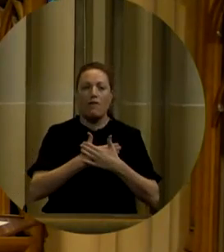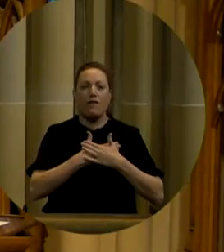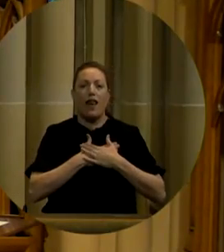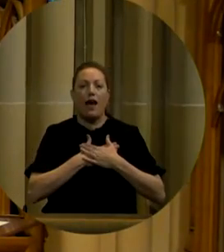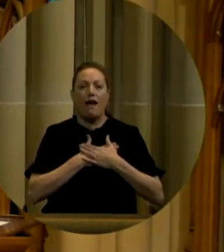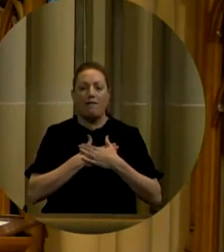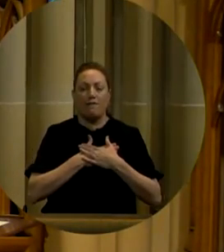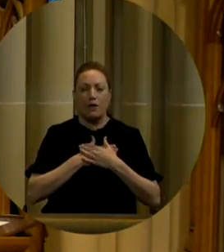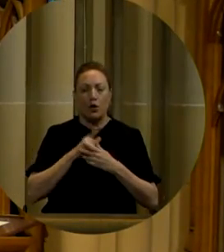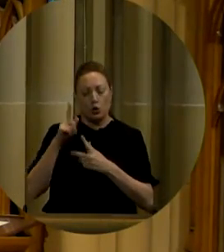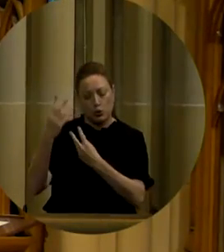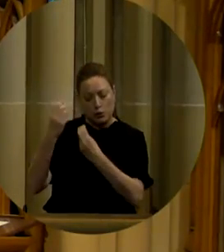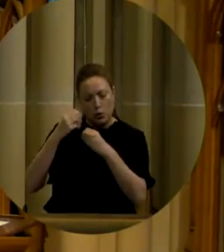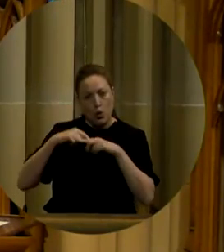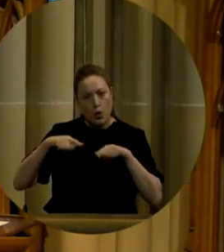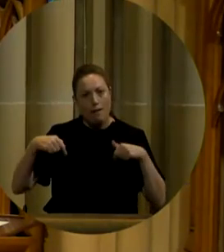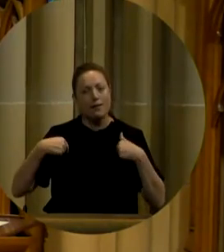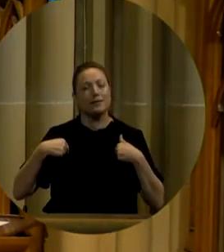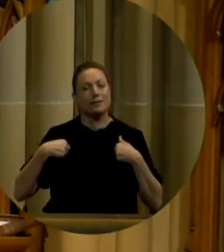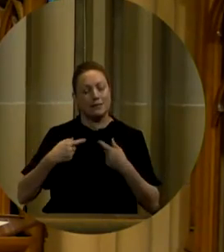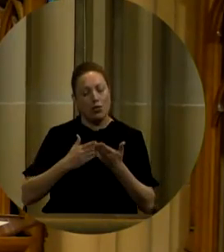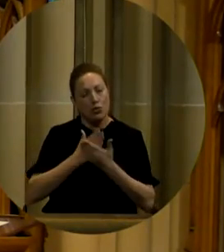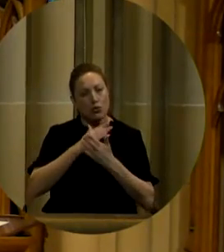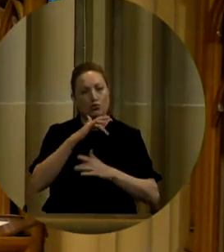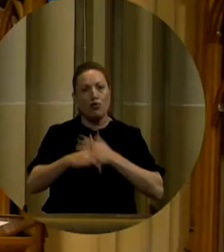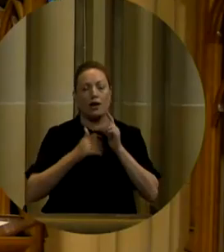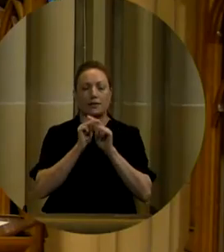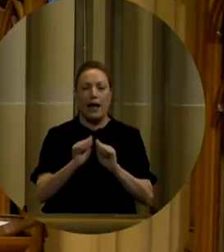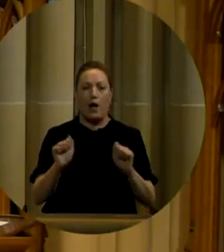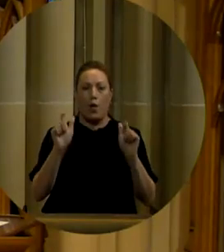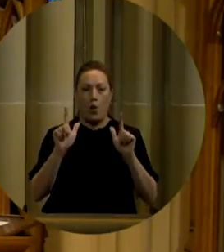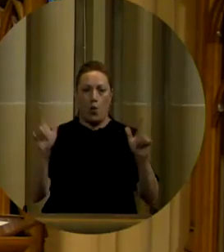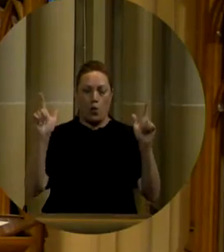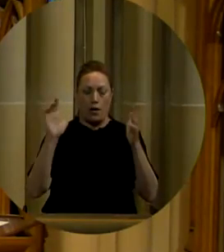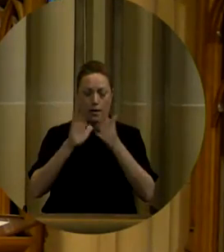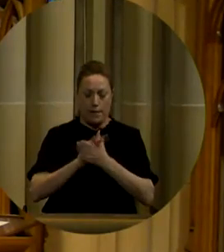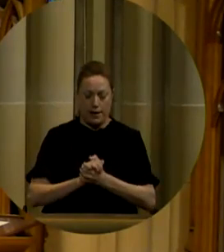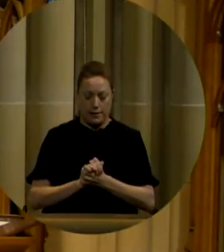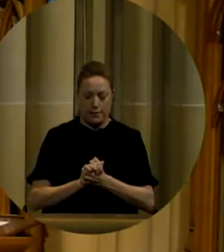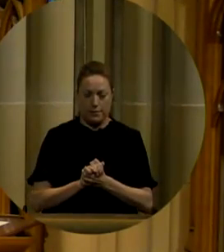which you have taught us to hope. Through Christ our Lord. Amen.